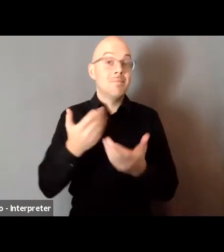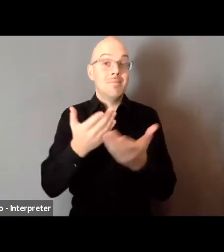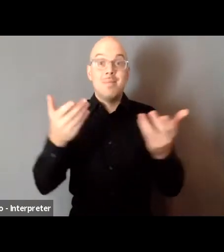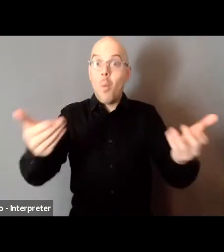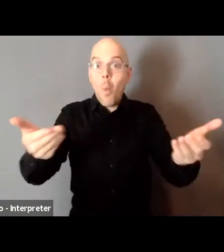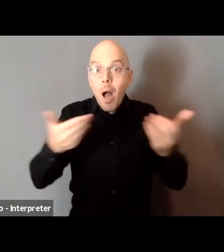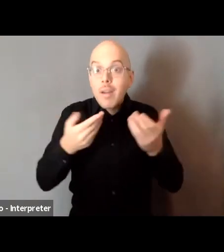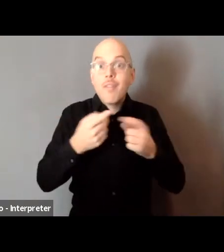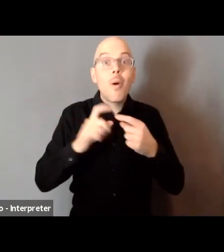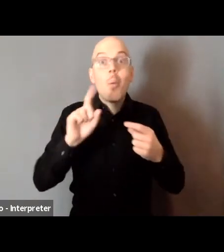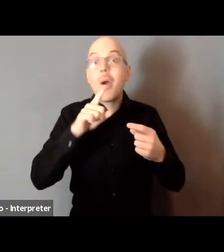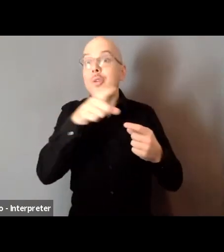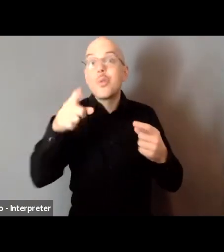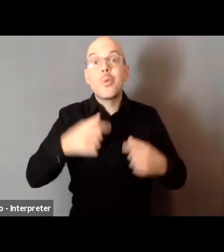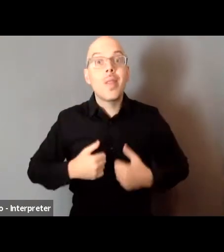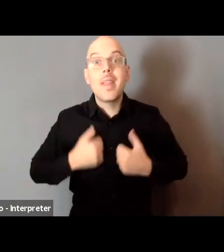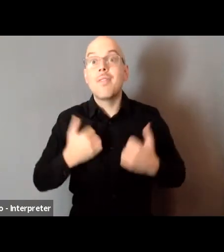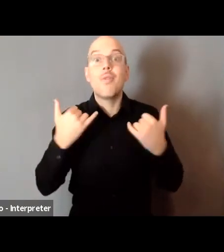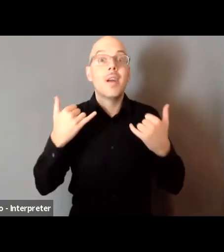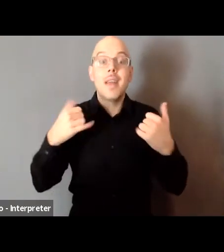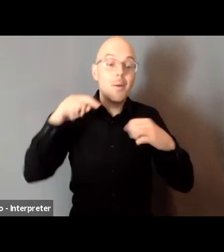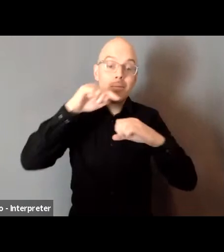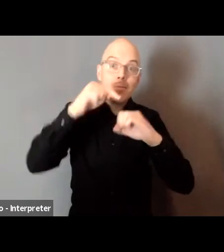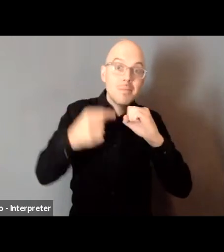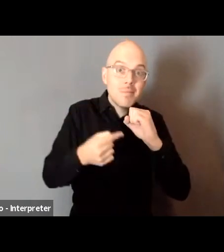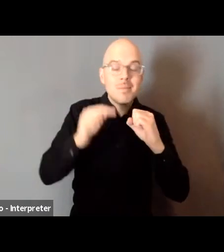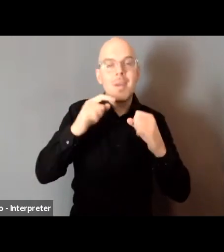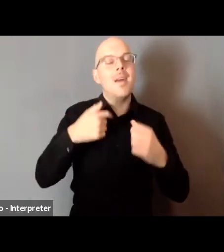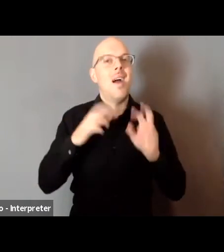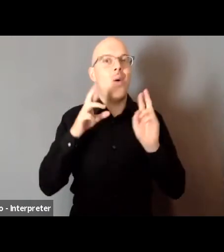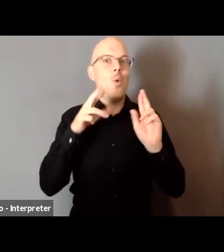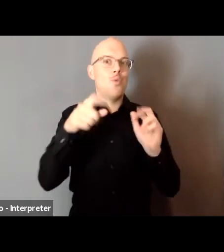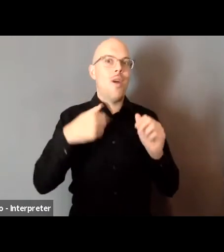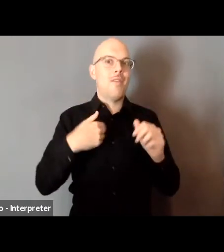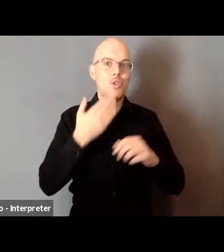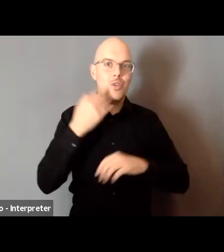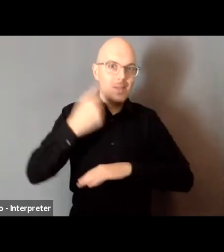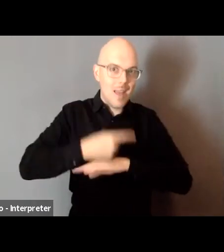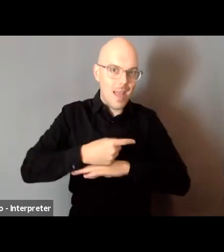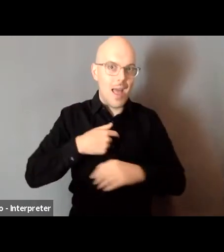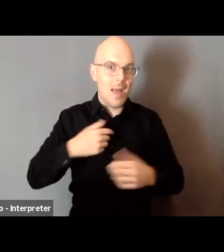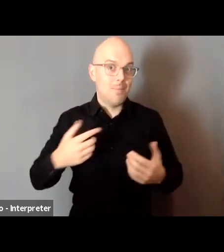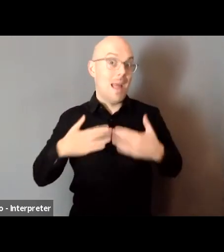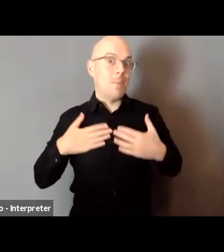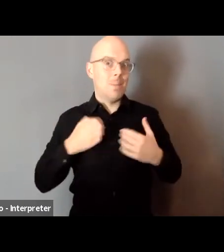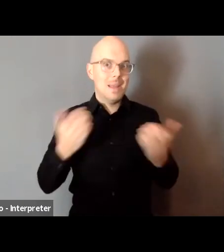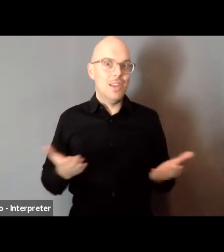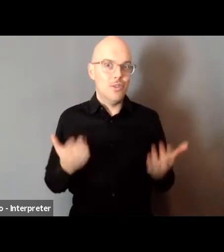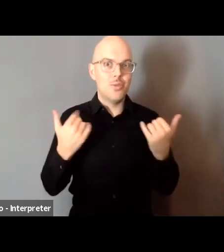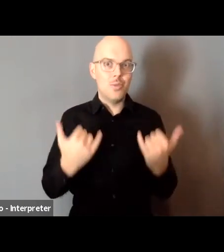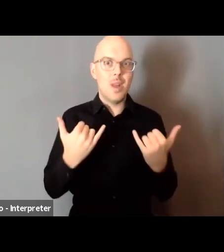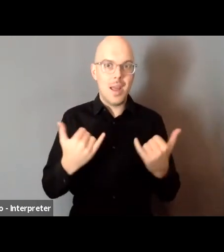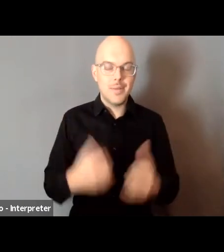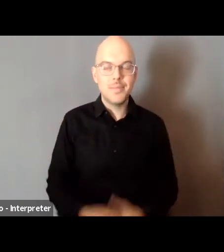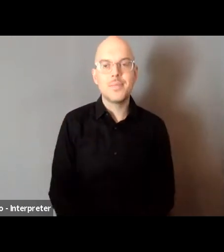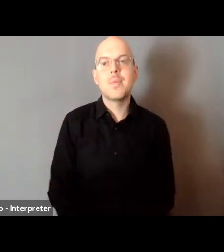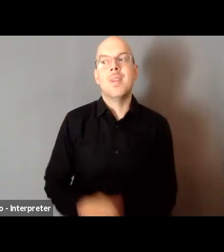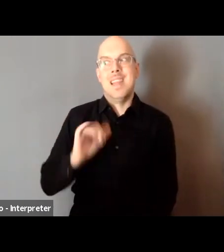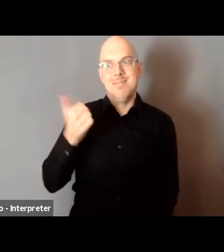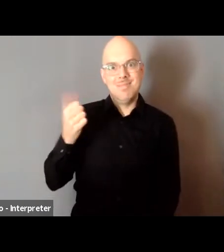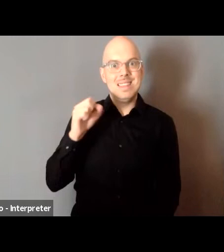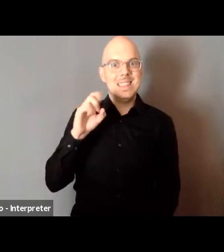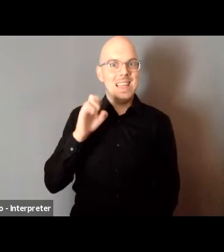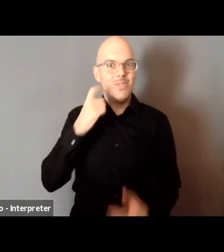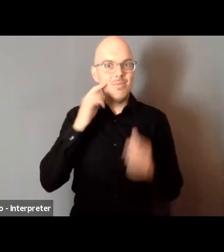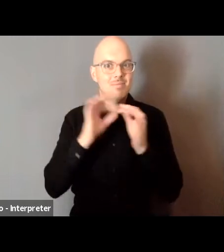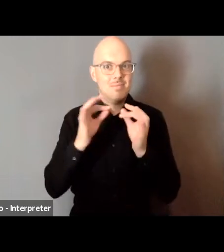and hope that you're having a good day and very excited for you to be here. As Sadie pointed out, I started off in